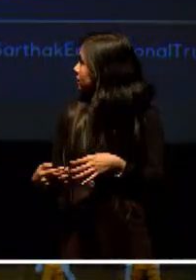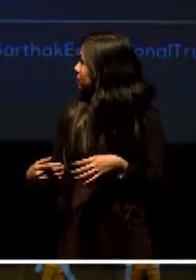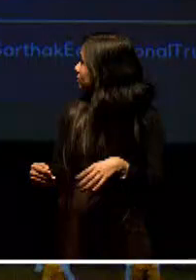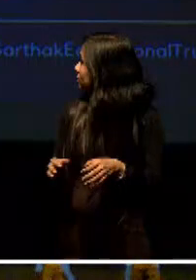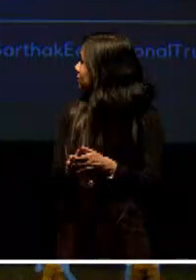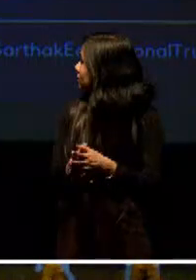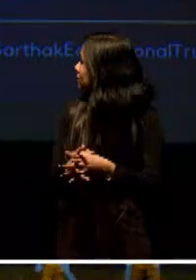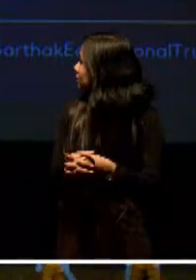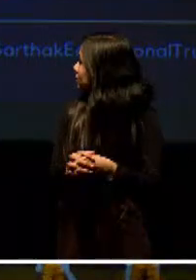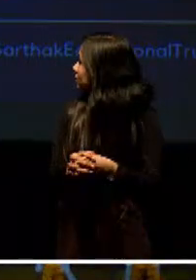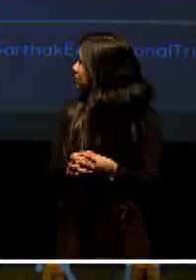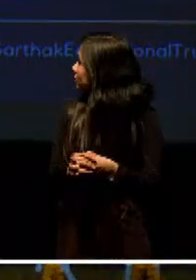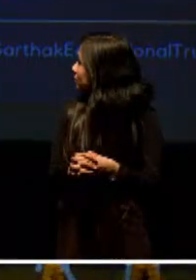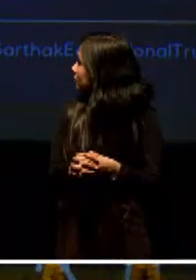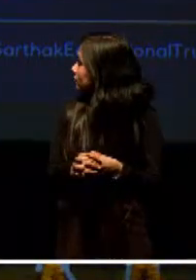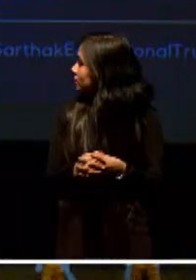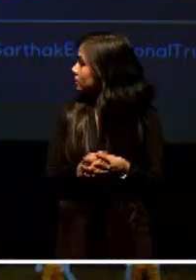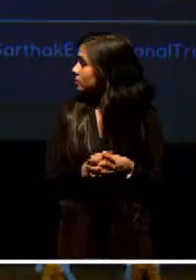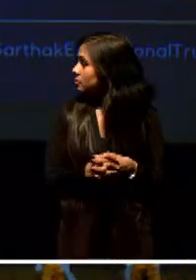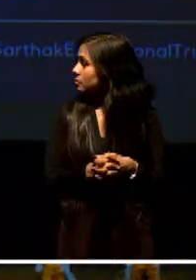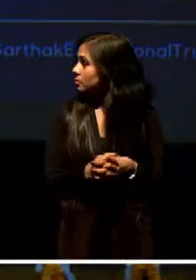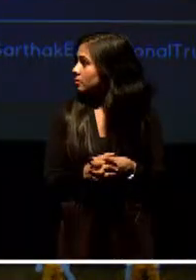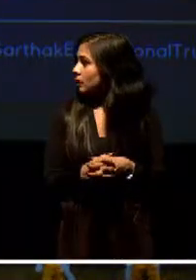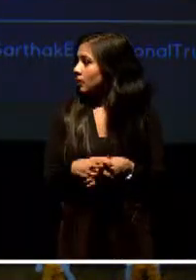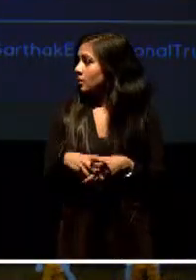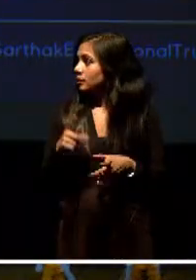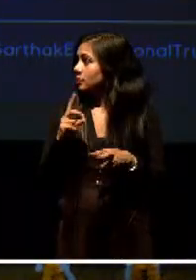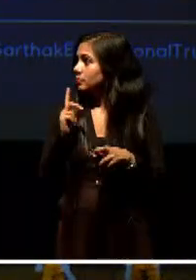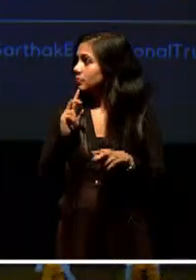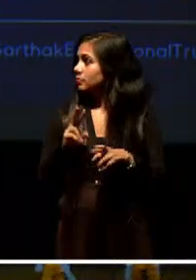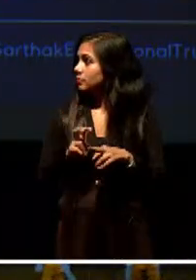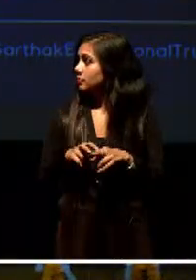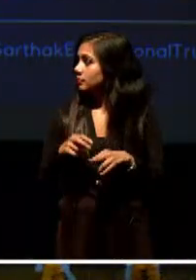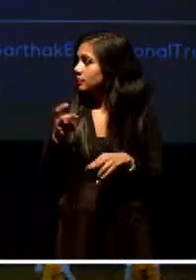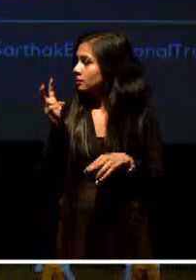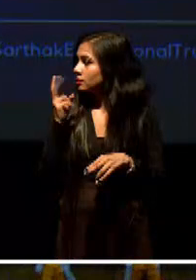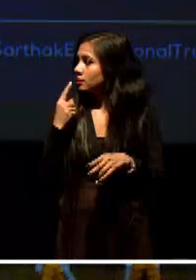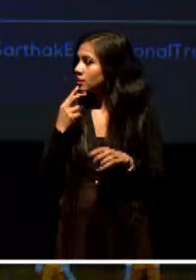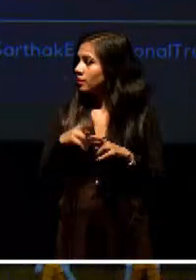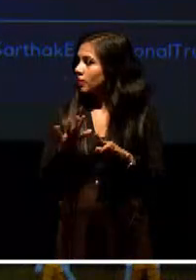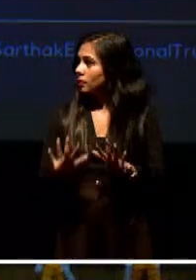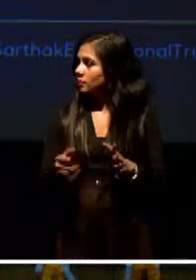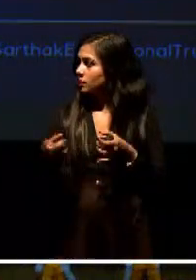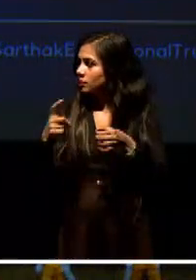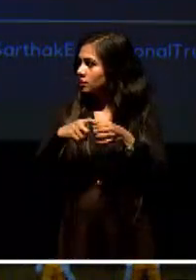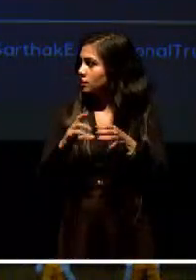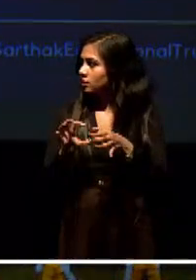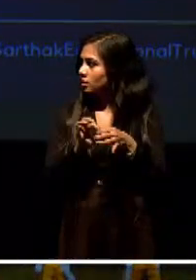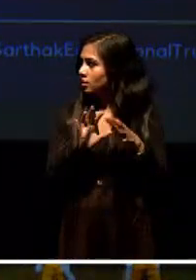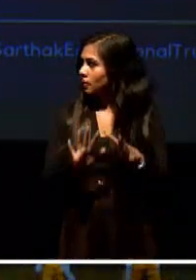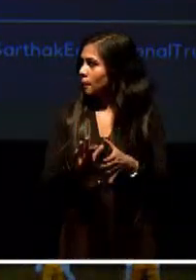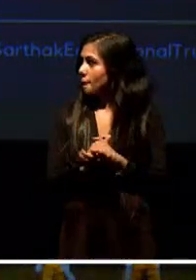trace him online. Just a quick confirmation from Deepika and we'll be good. Are we able to connect with him,